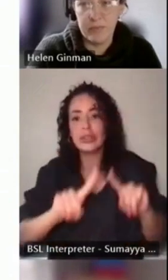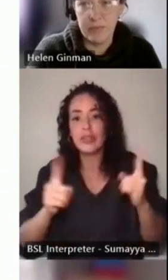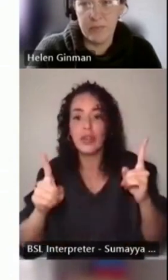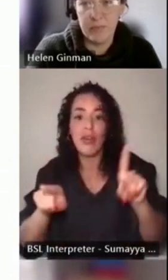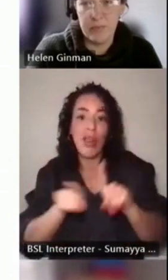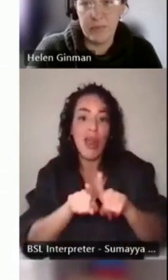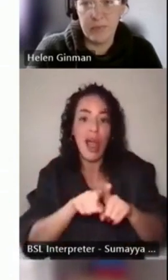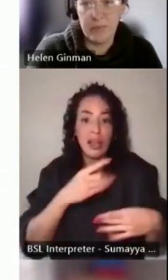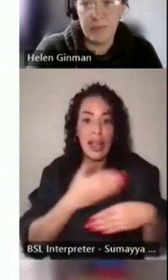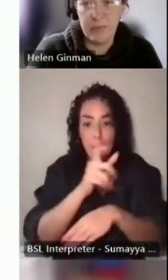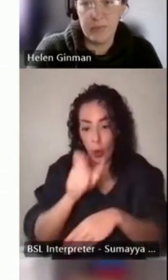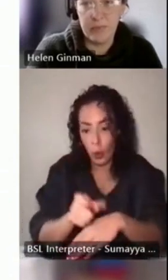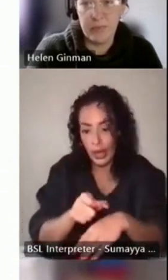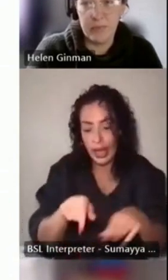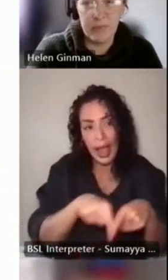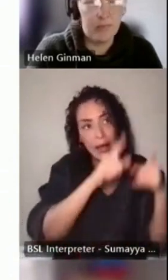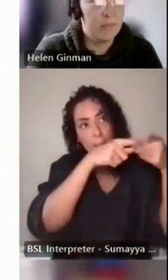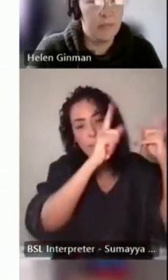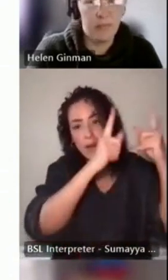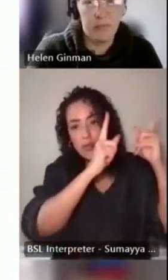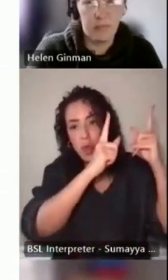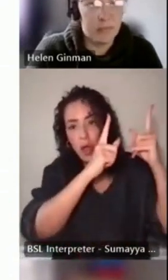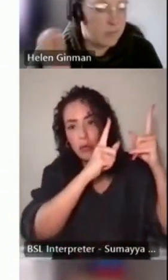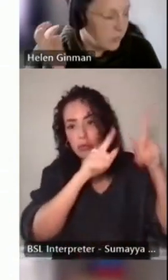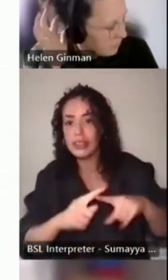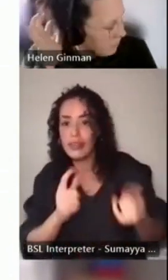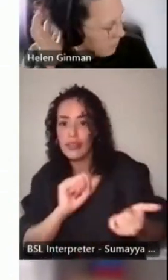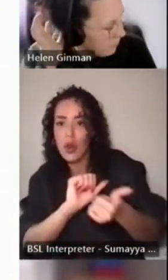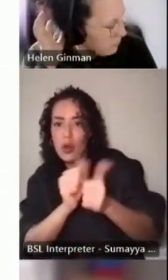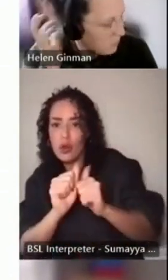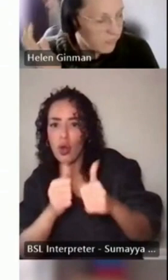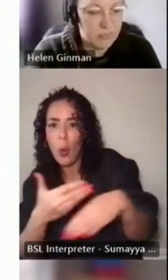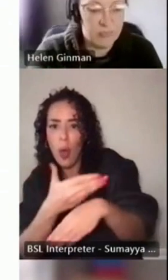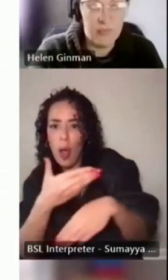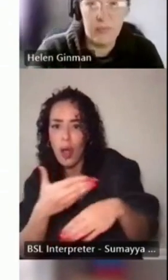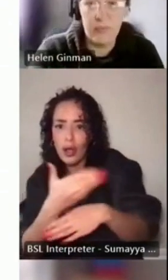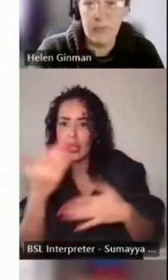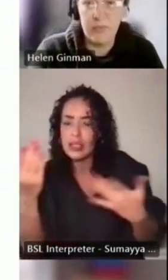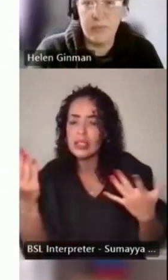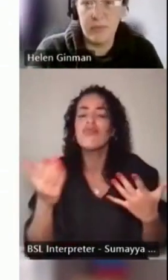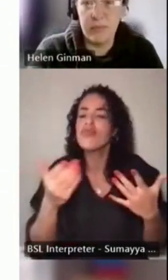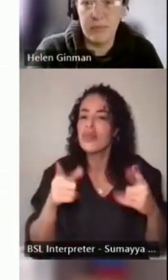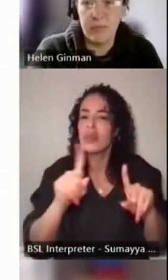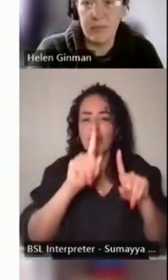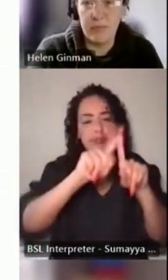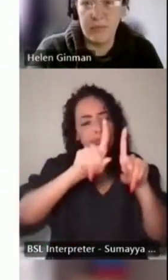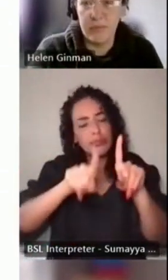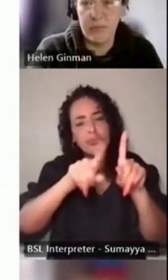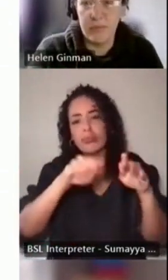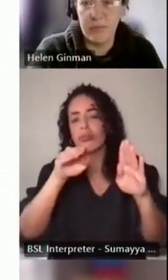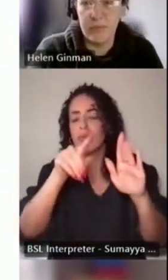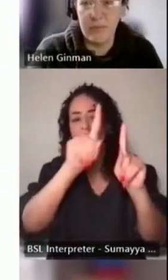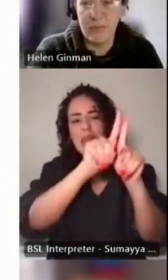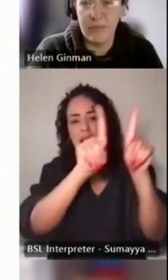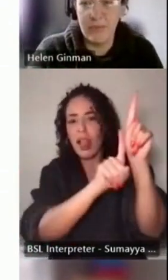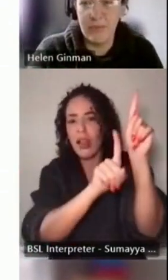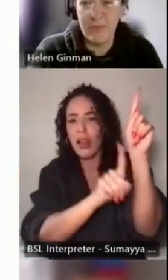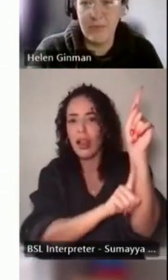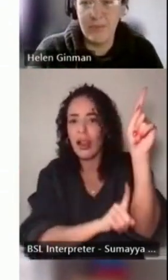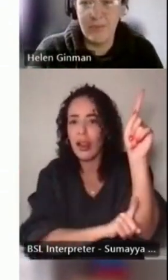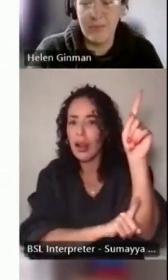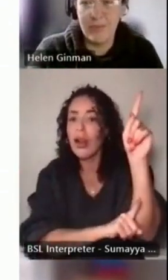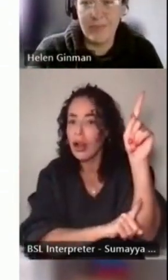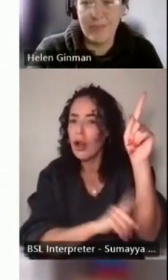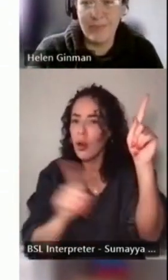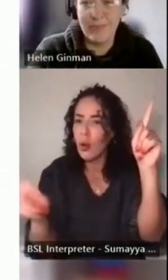and their managers, different co-workers at all levels. We might have different ways of going about things.